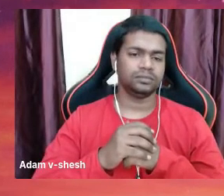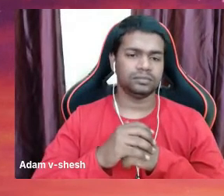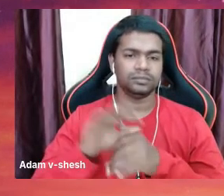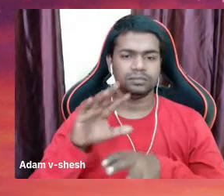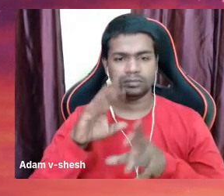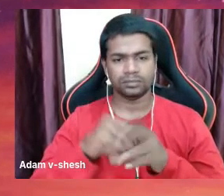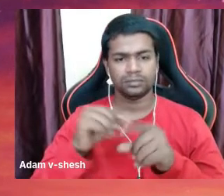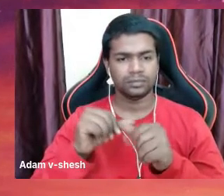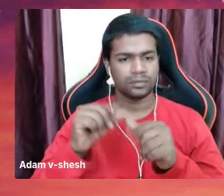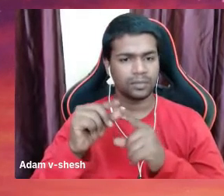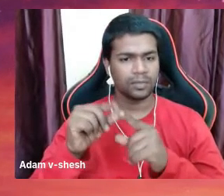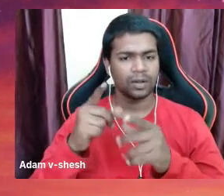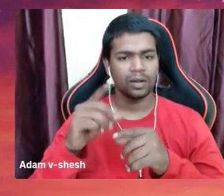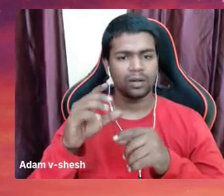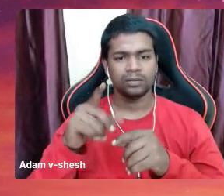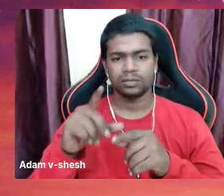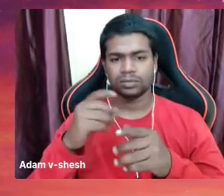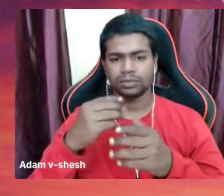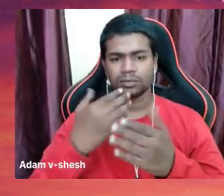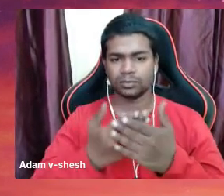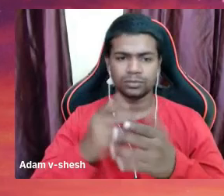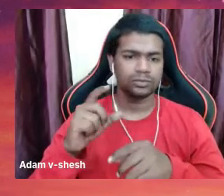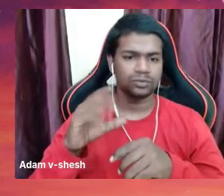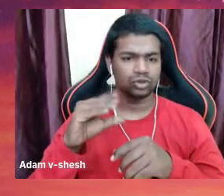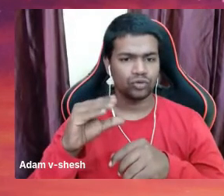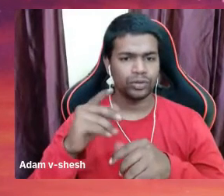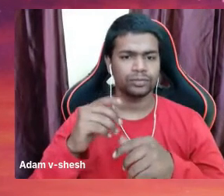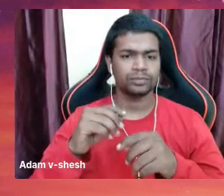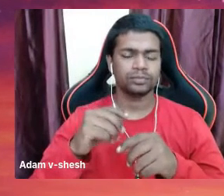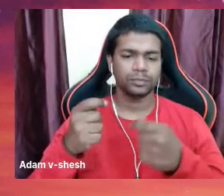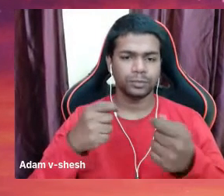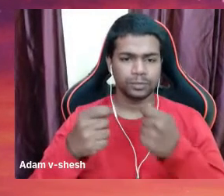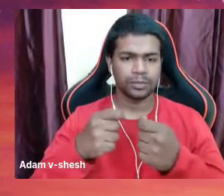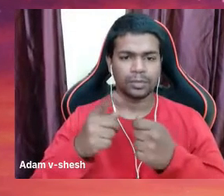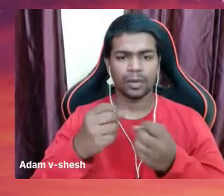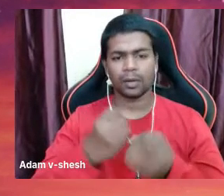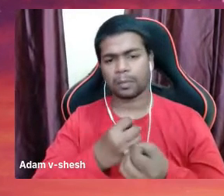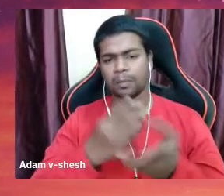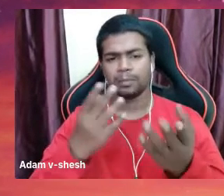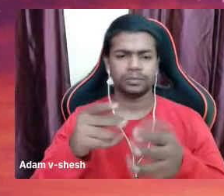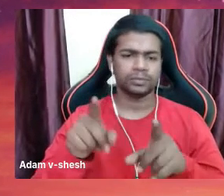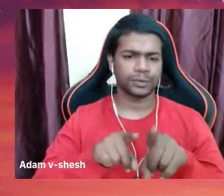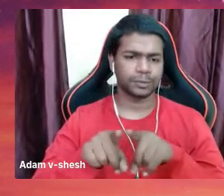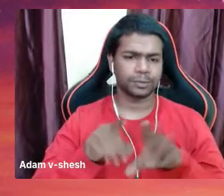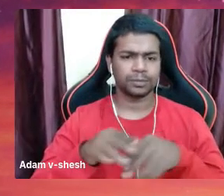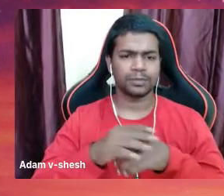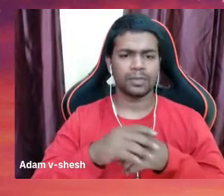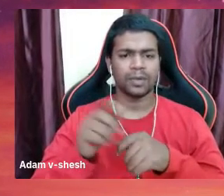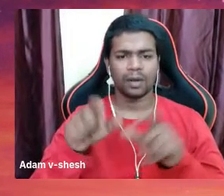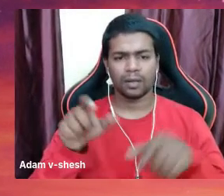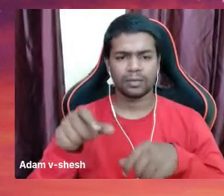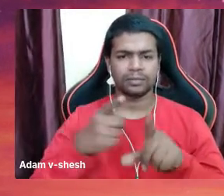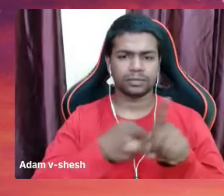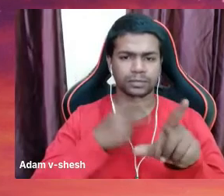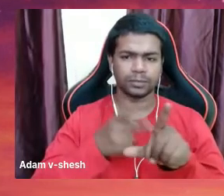apply to a core software business as well. There are enough examples of software core businesses where people have taken years to